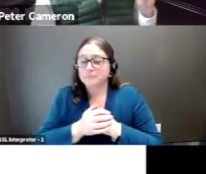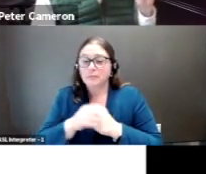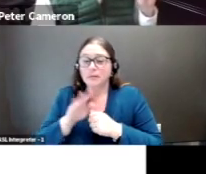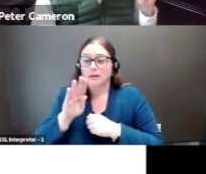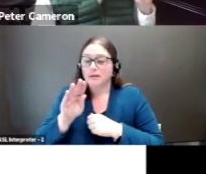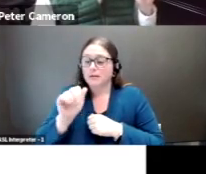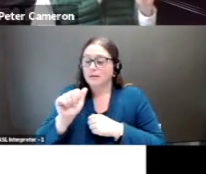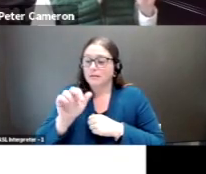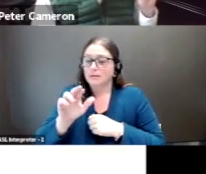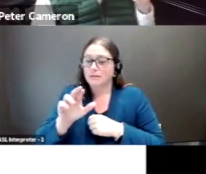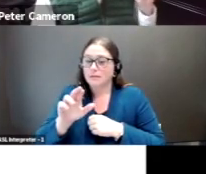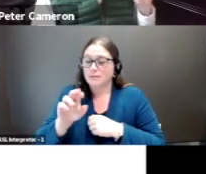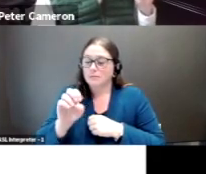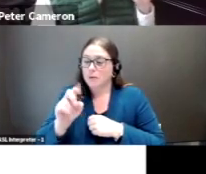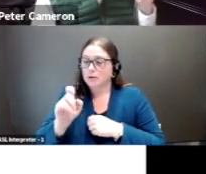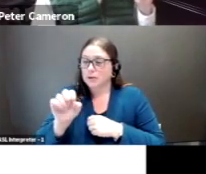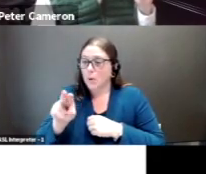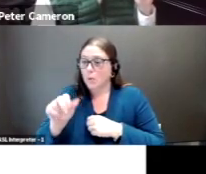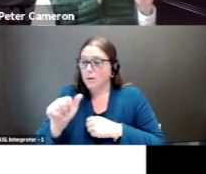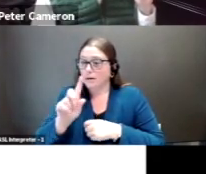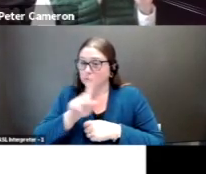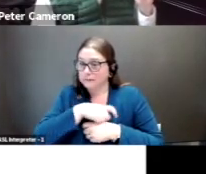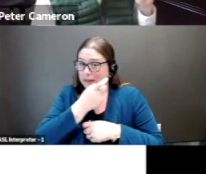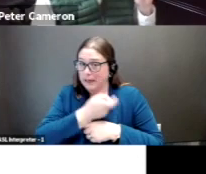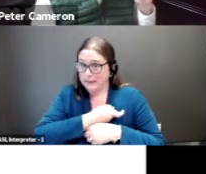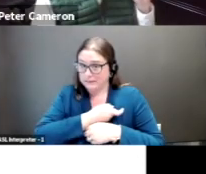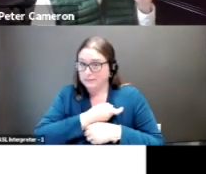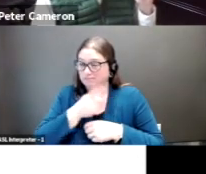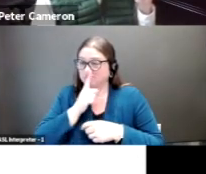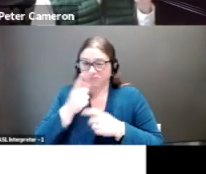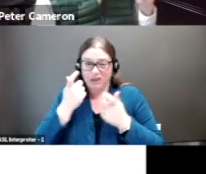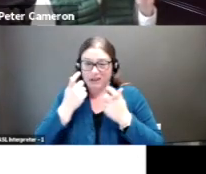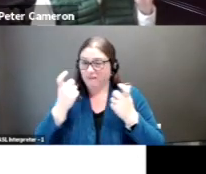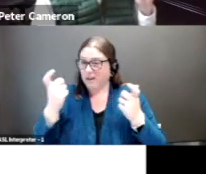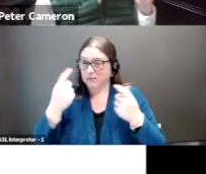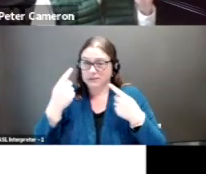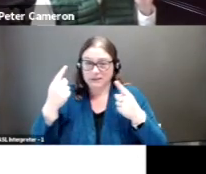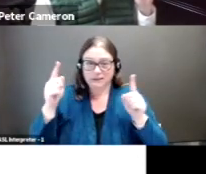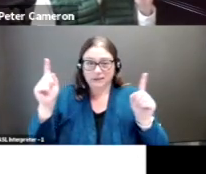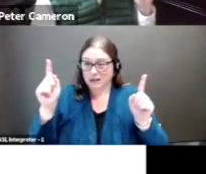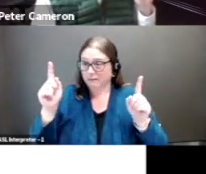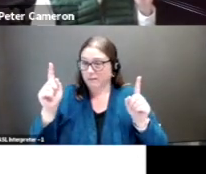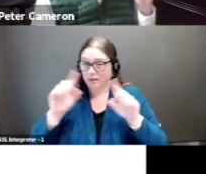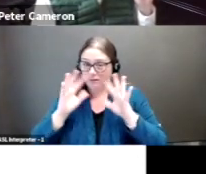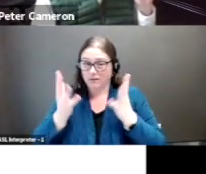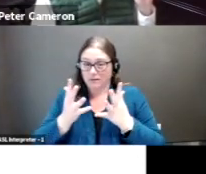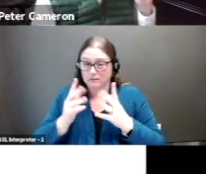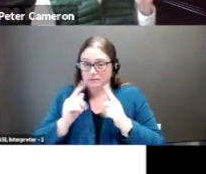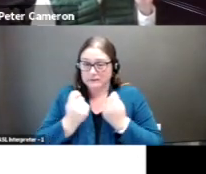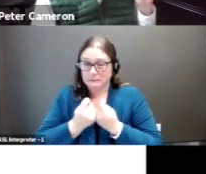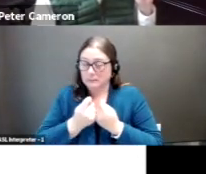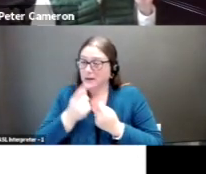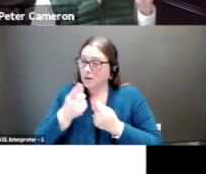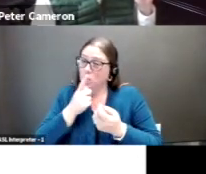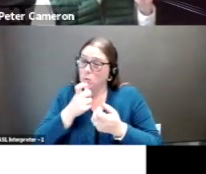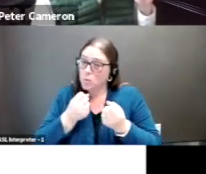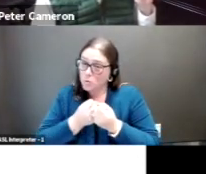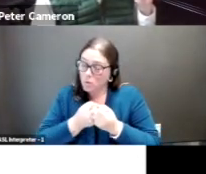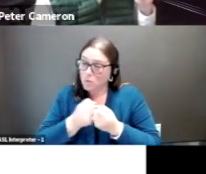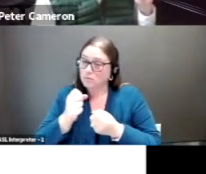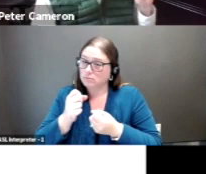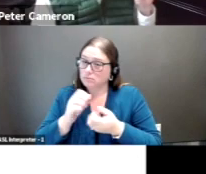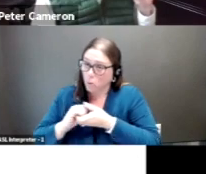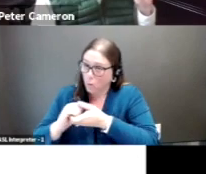Barcelona is one of the most successful teams in the world. It's actually owned by the community. They have over